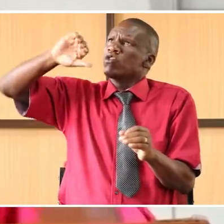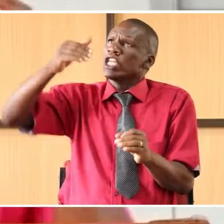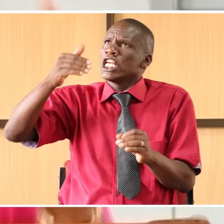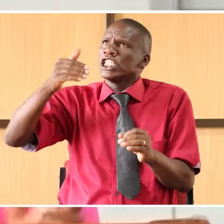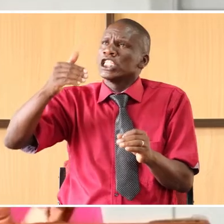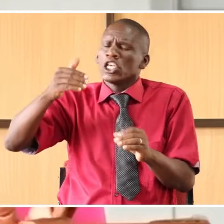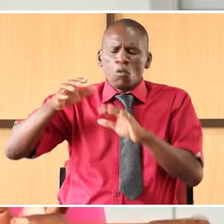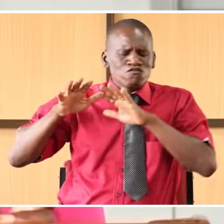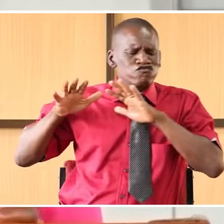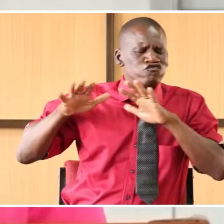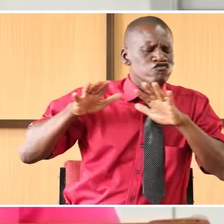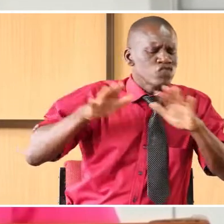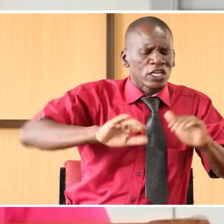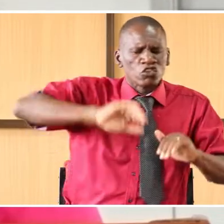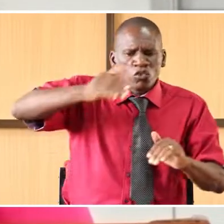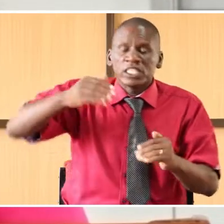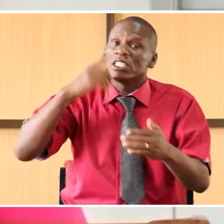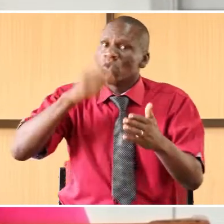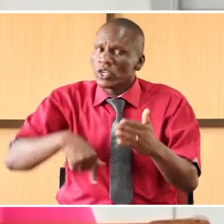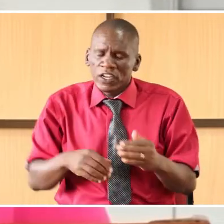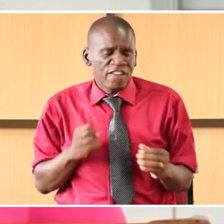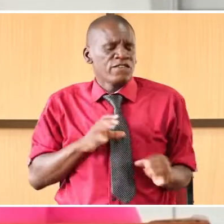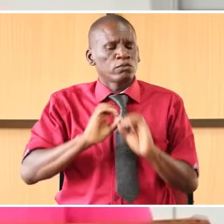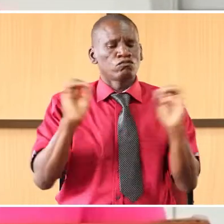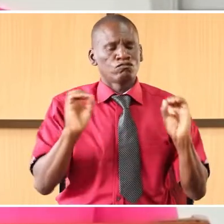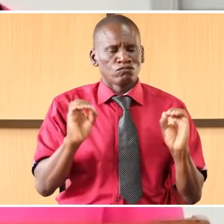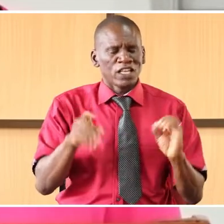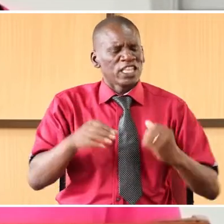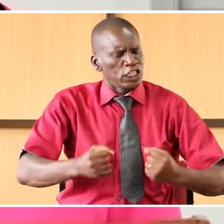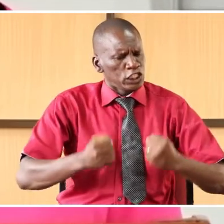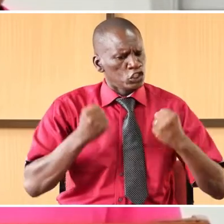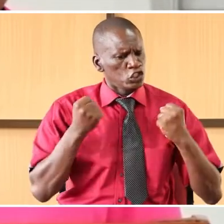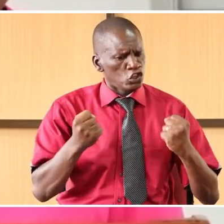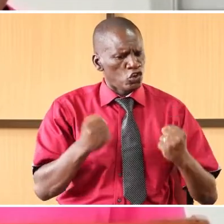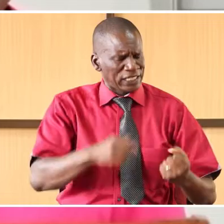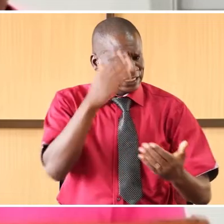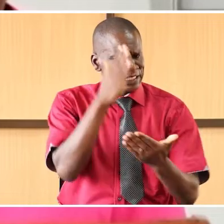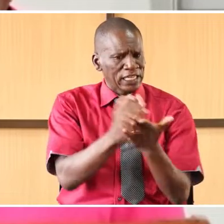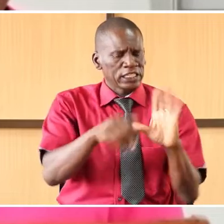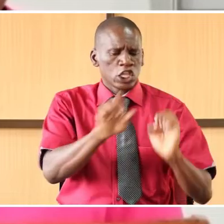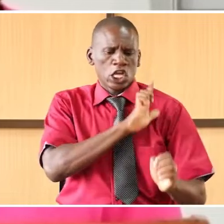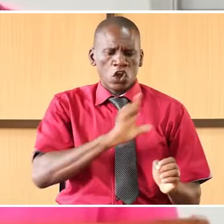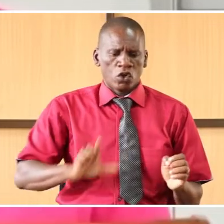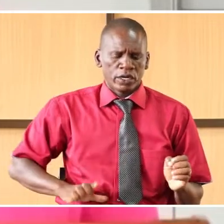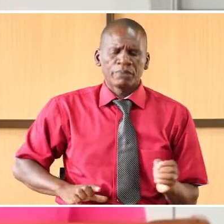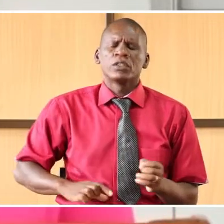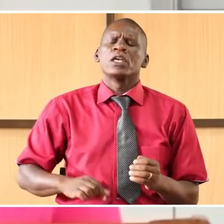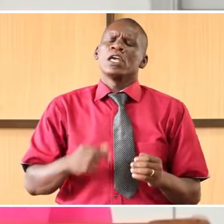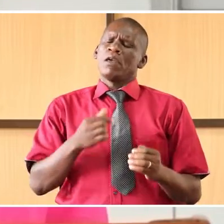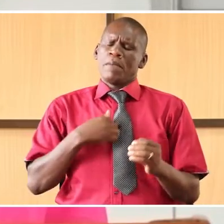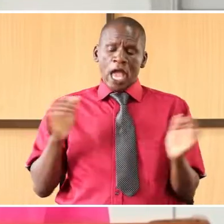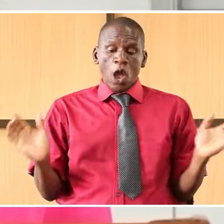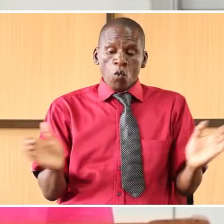go to the sea, he said, we will not fear. That is a very powerful trust in the Lord. So I